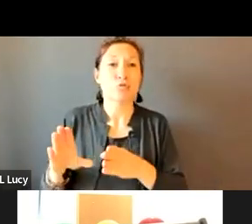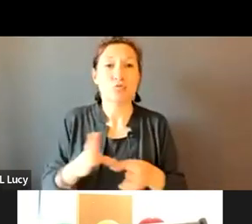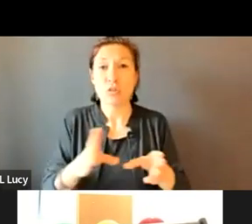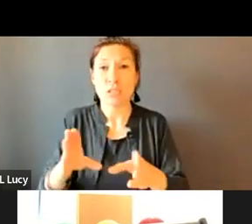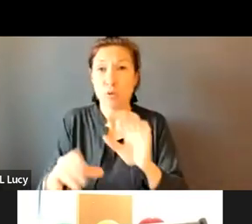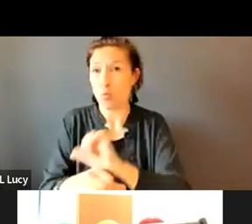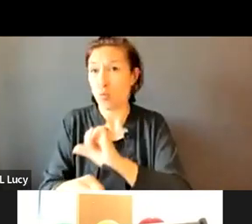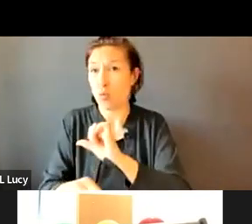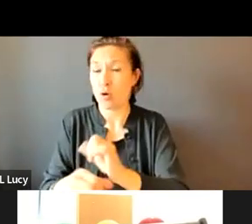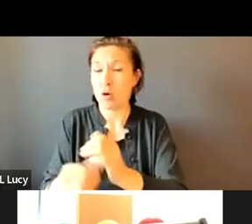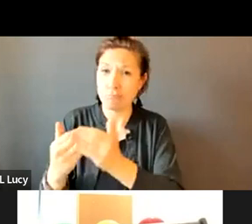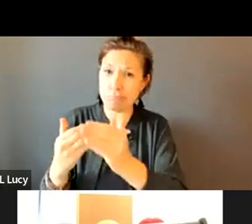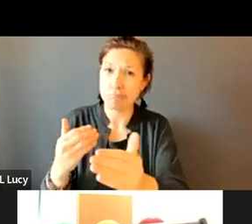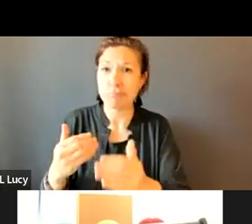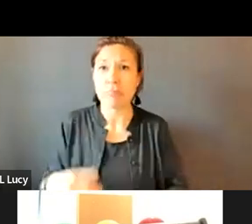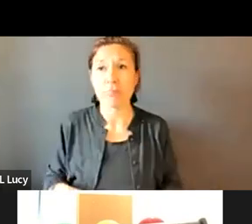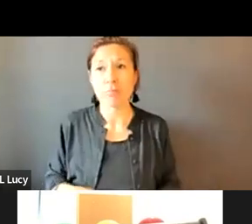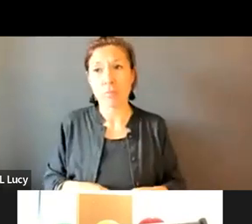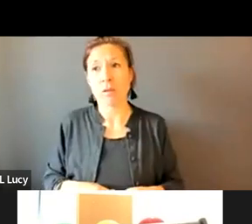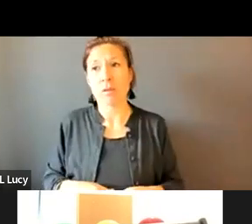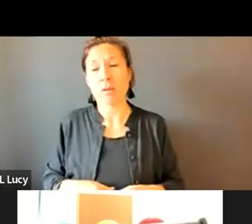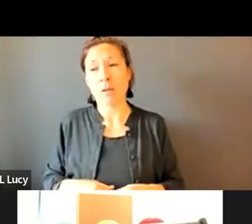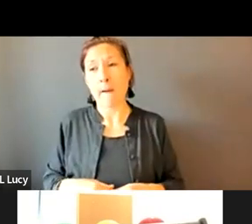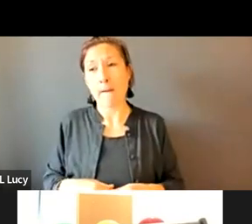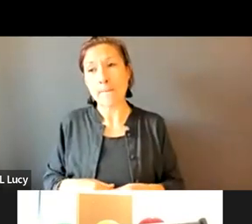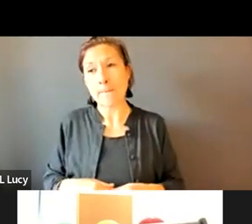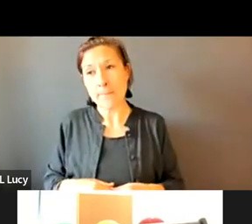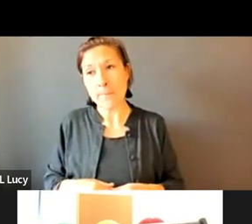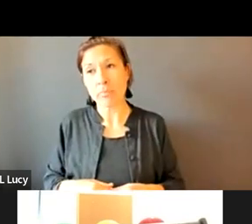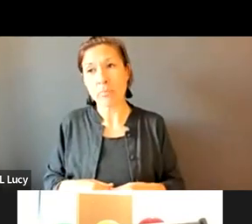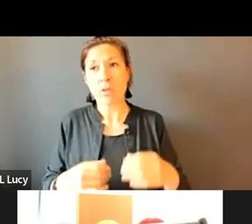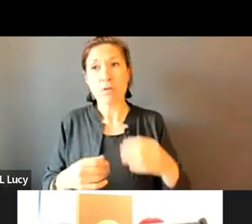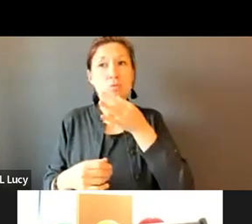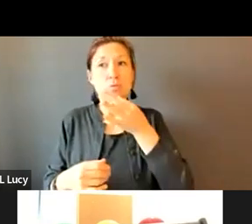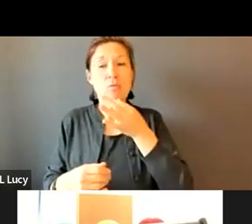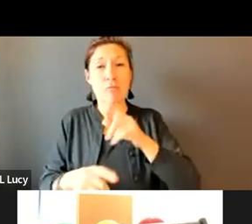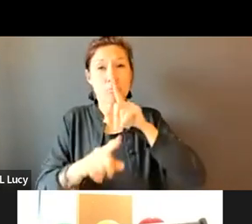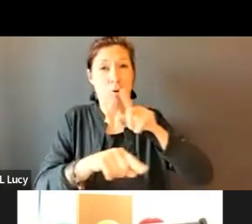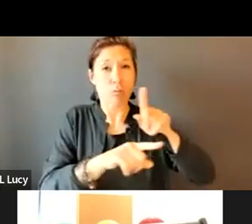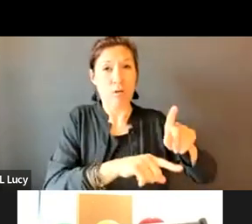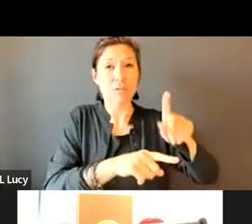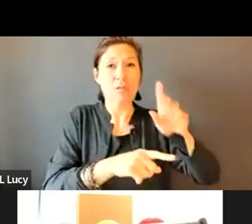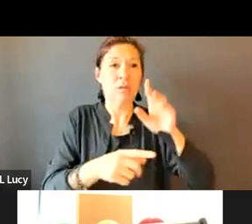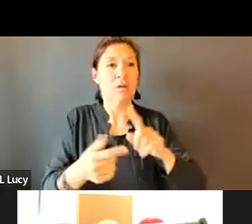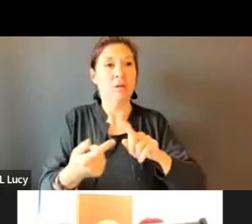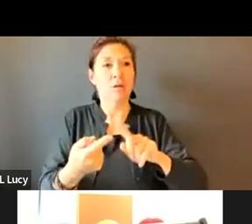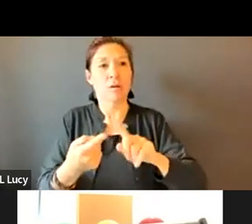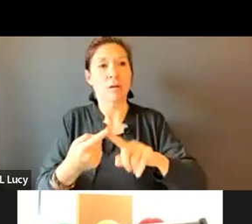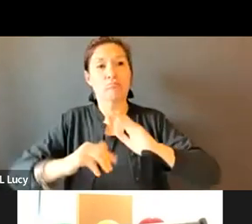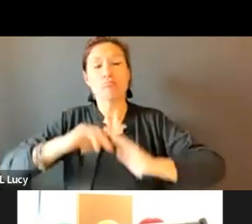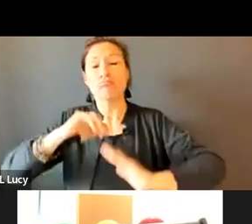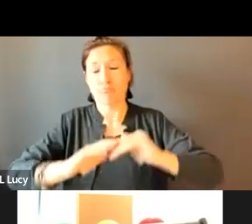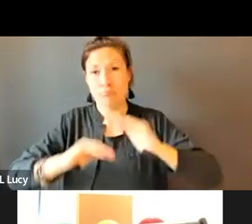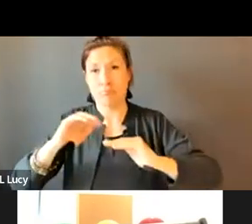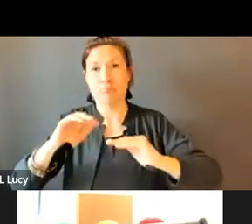ahead um namely with all of the reports that we will be getting back between facilities conditions the BPS Master